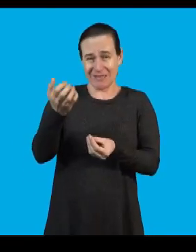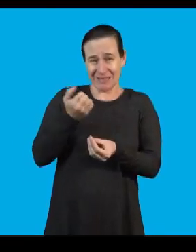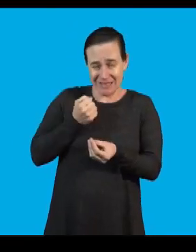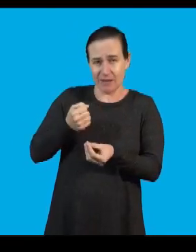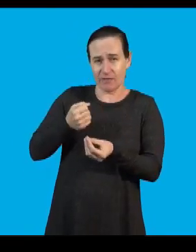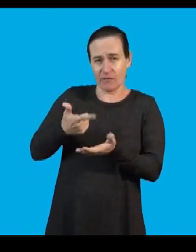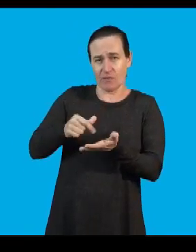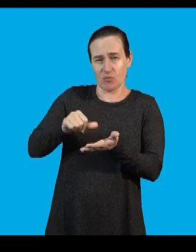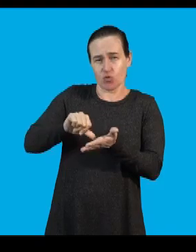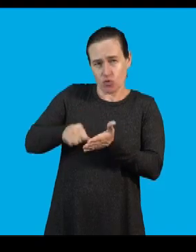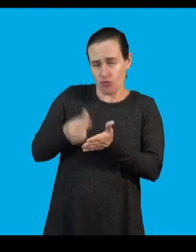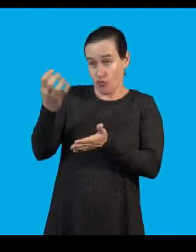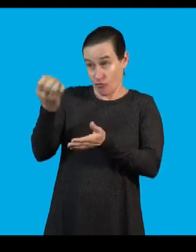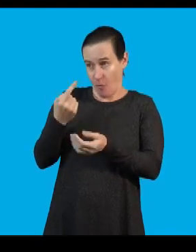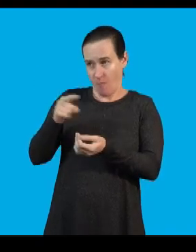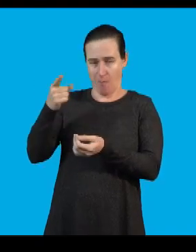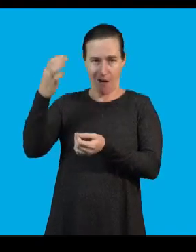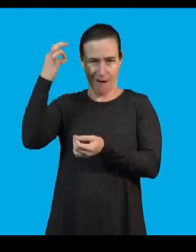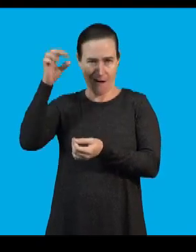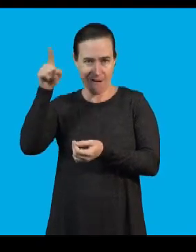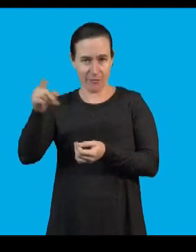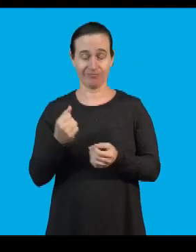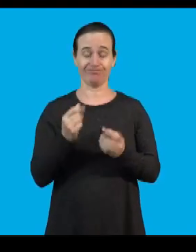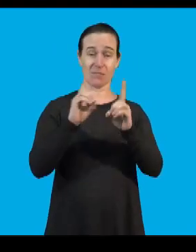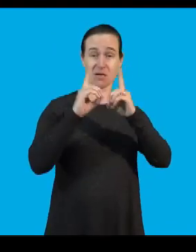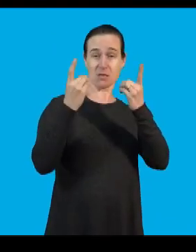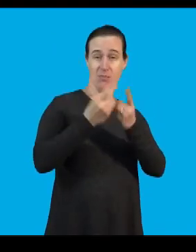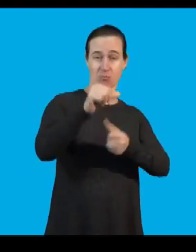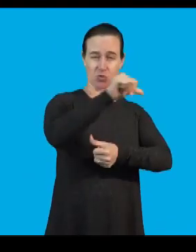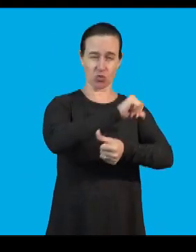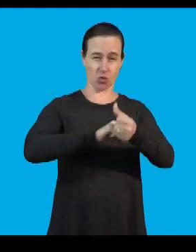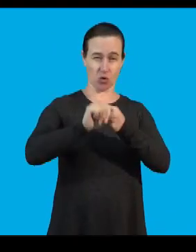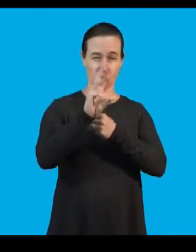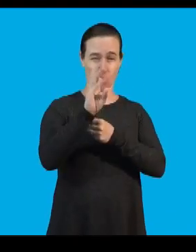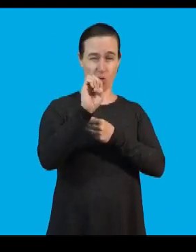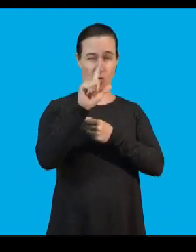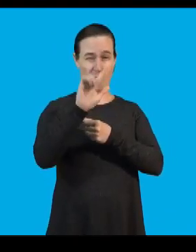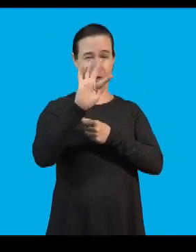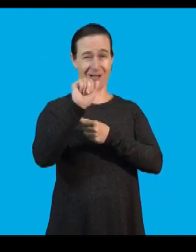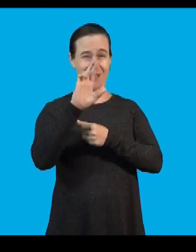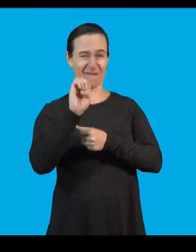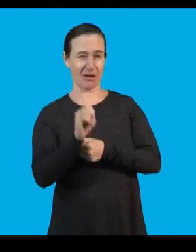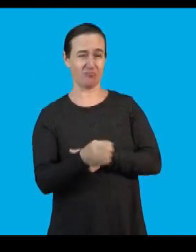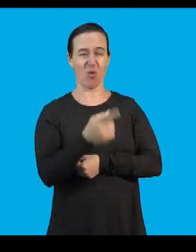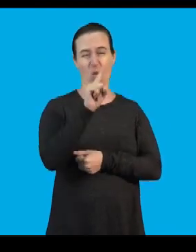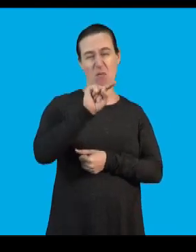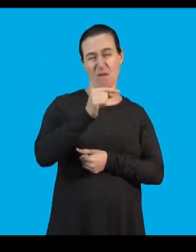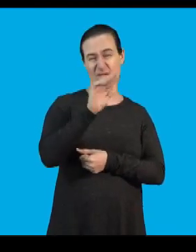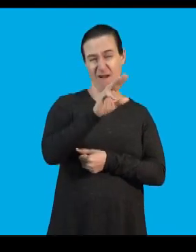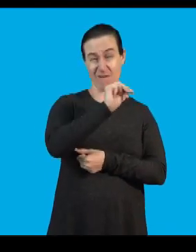than 8 million children currently receive social grants from the state. The Department of Social Welfare